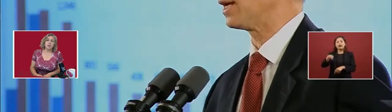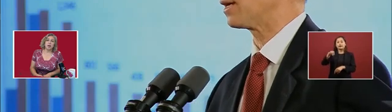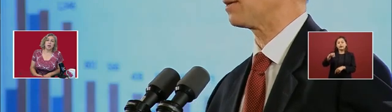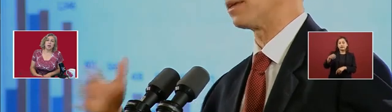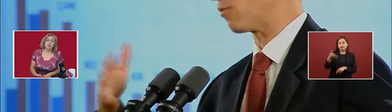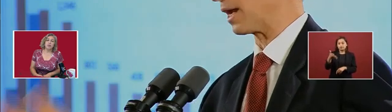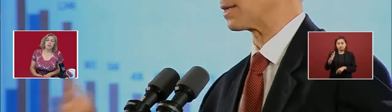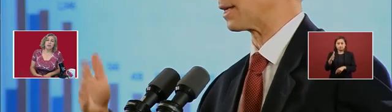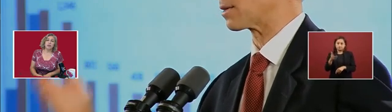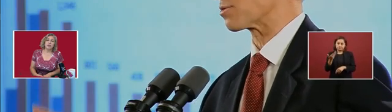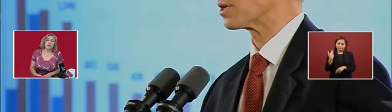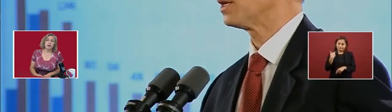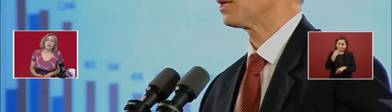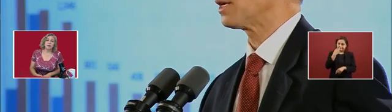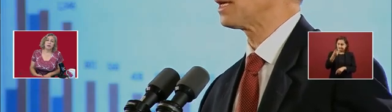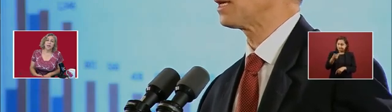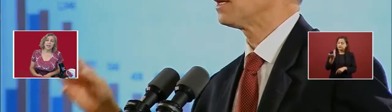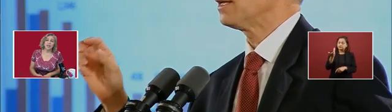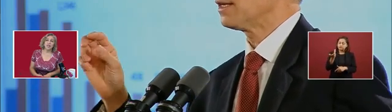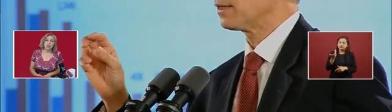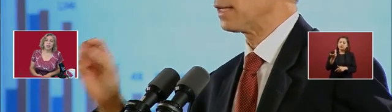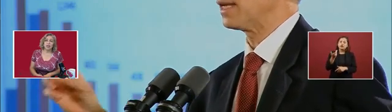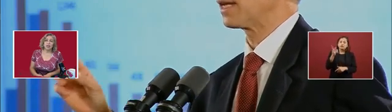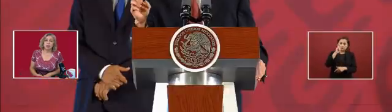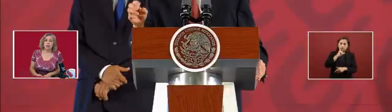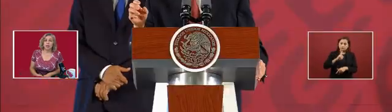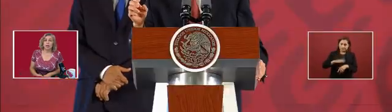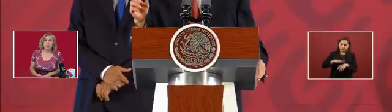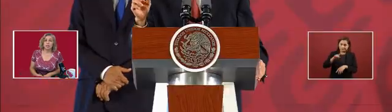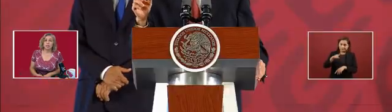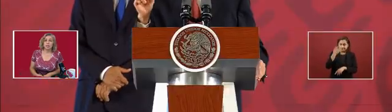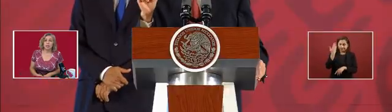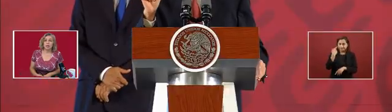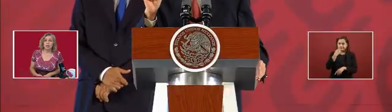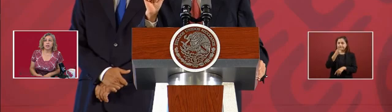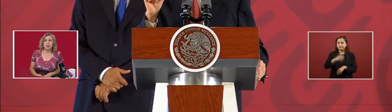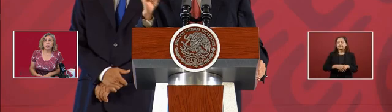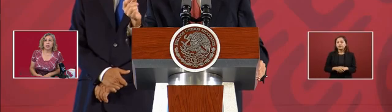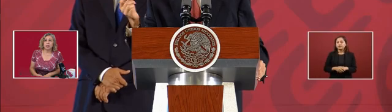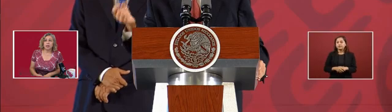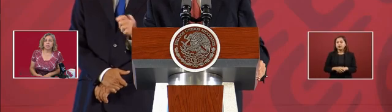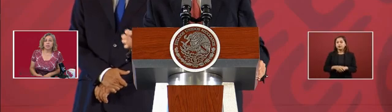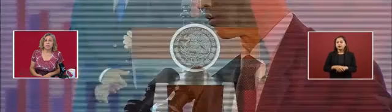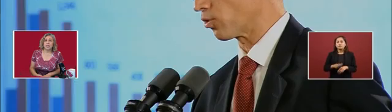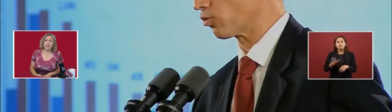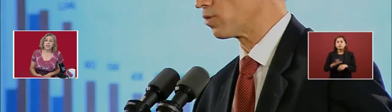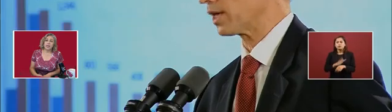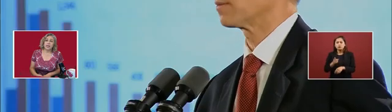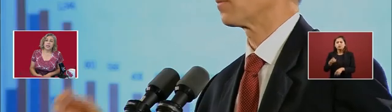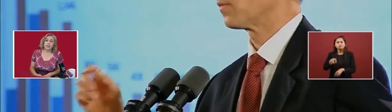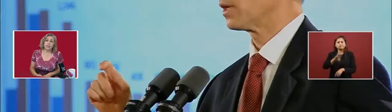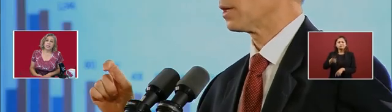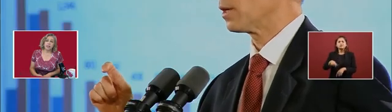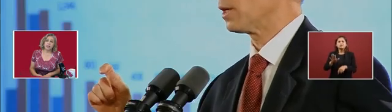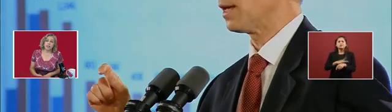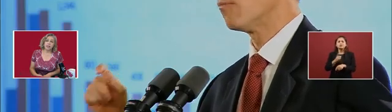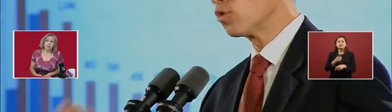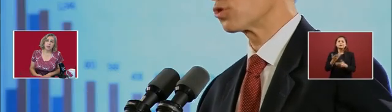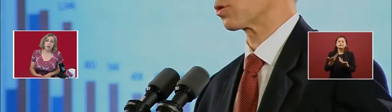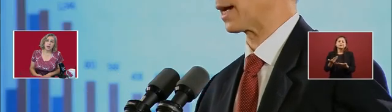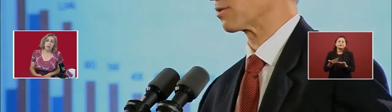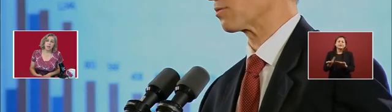so preciso, pero far. con mucho gusto lo circulamos, de muertes. Las personas que han The muerto people that por have dengue, died due